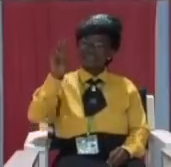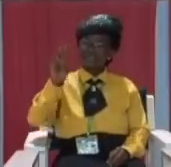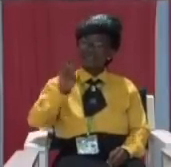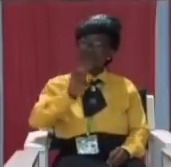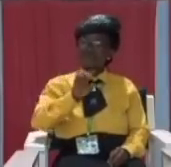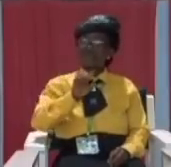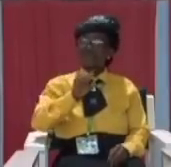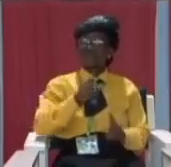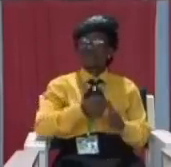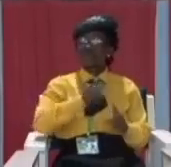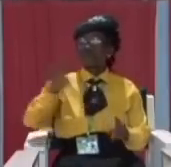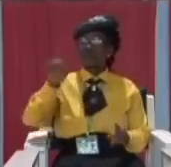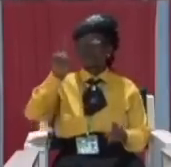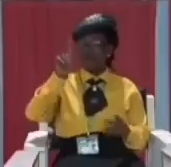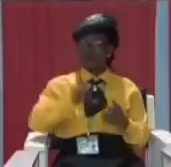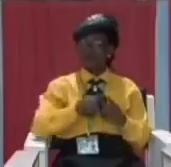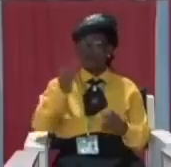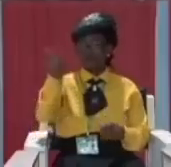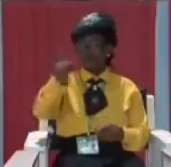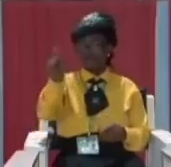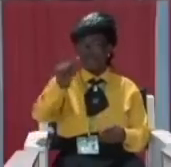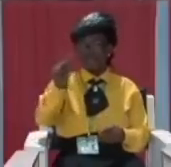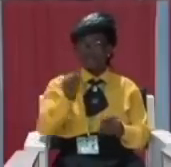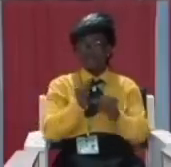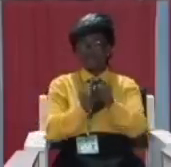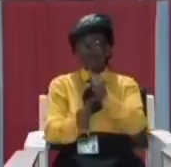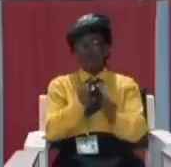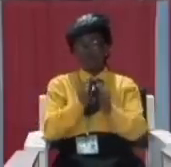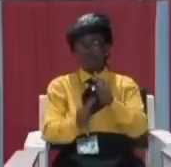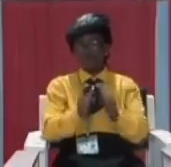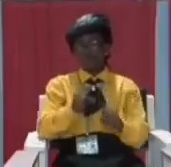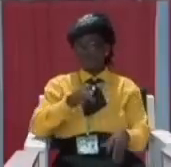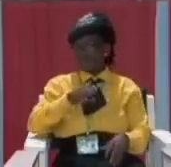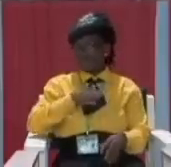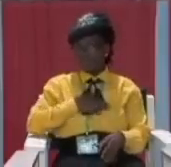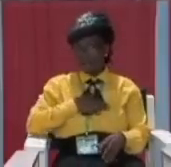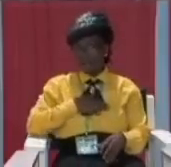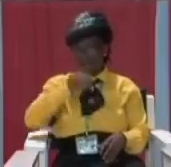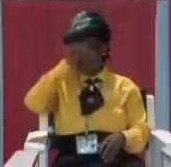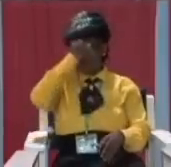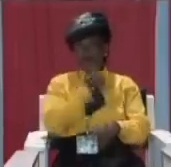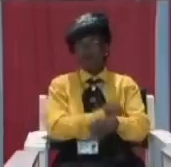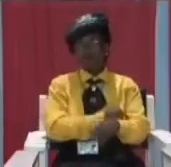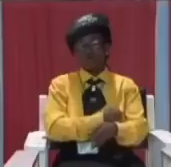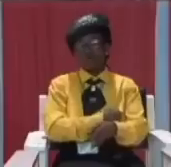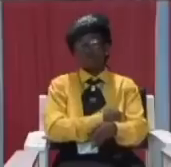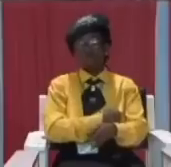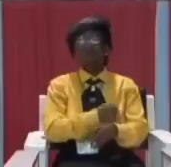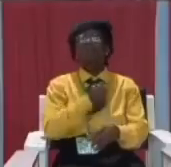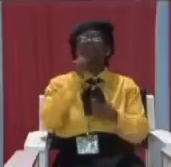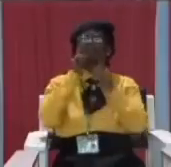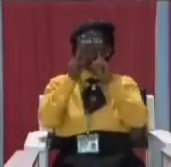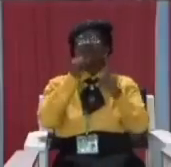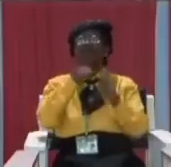10, which my son referred to earlier on,